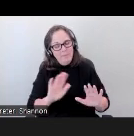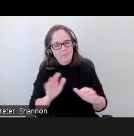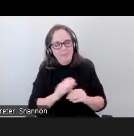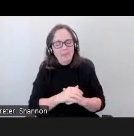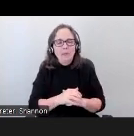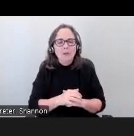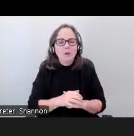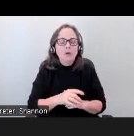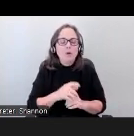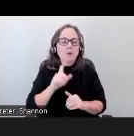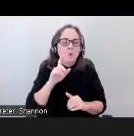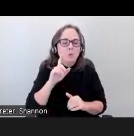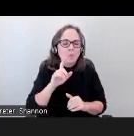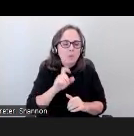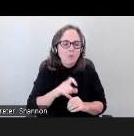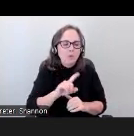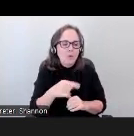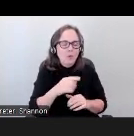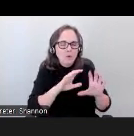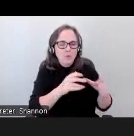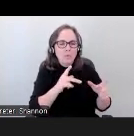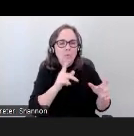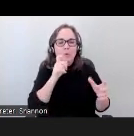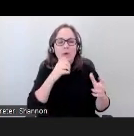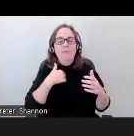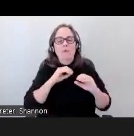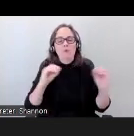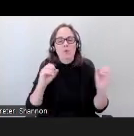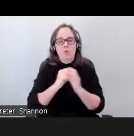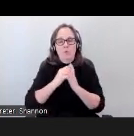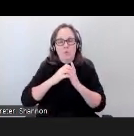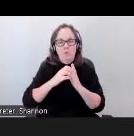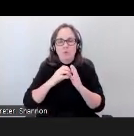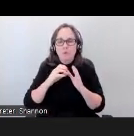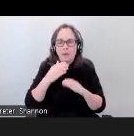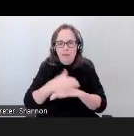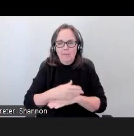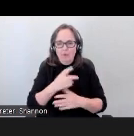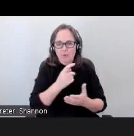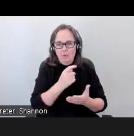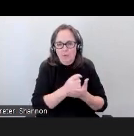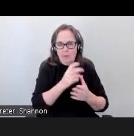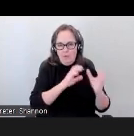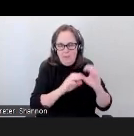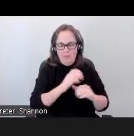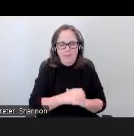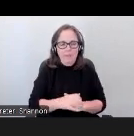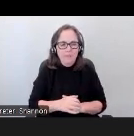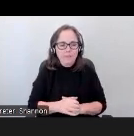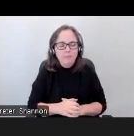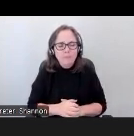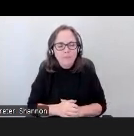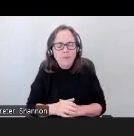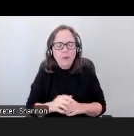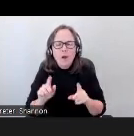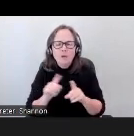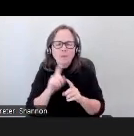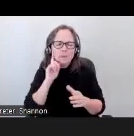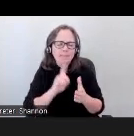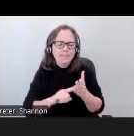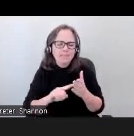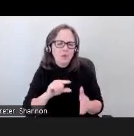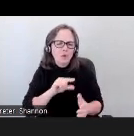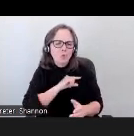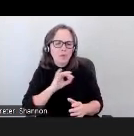no tumor after they get a neoadjuvant therapy. We still need to look at the quality of life piece